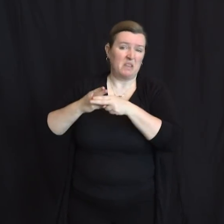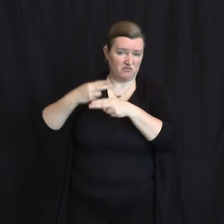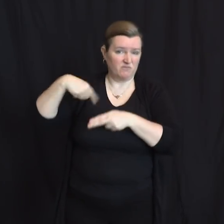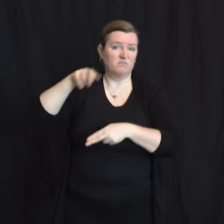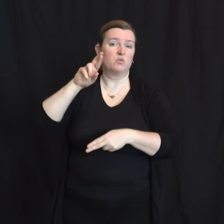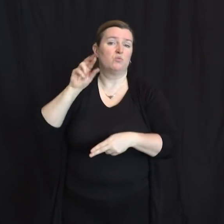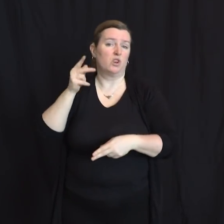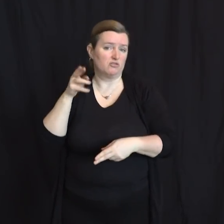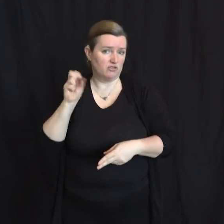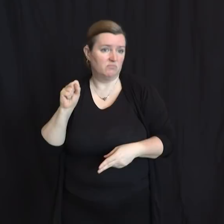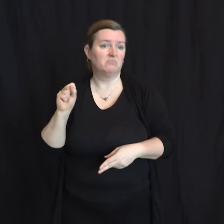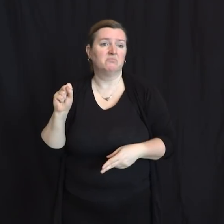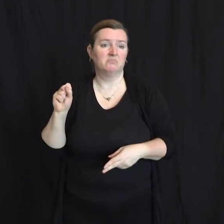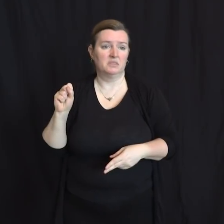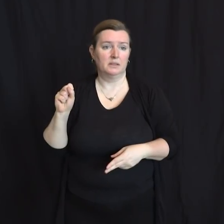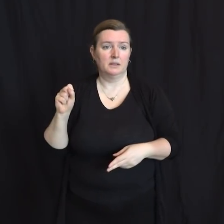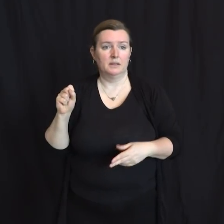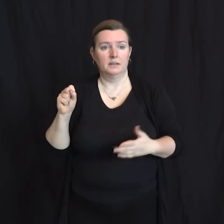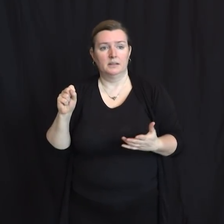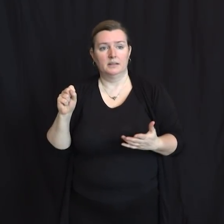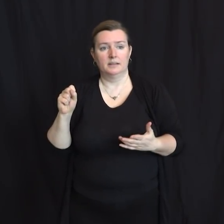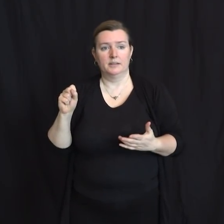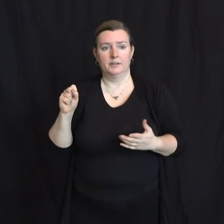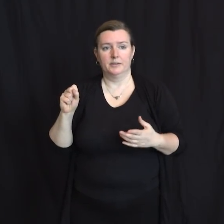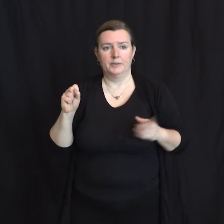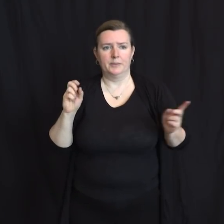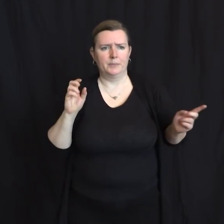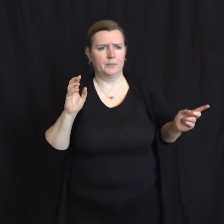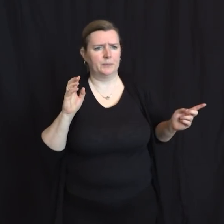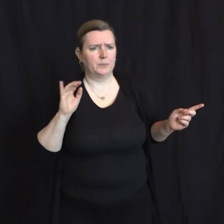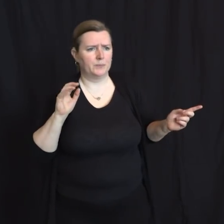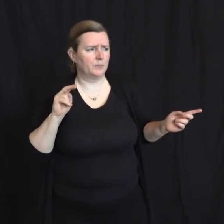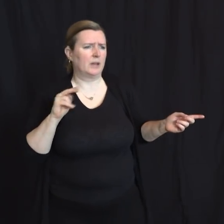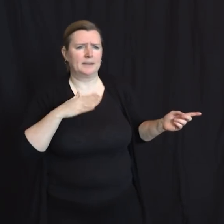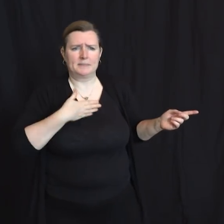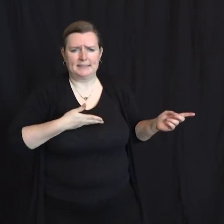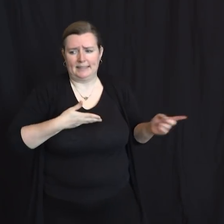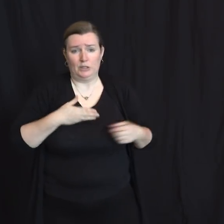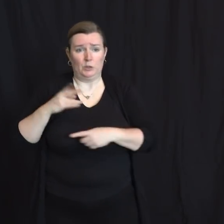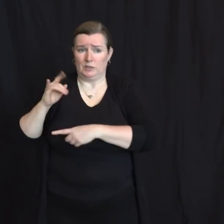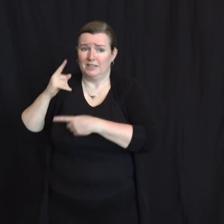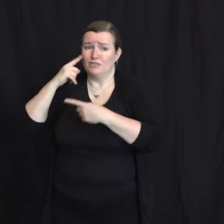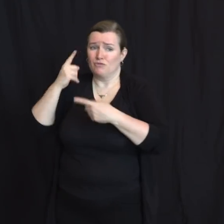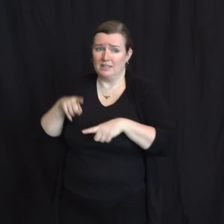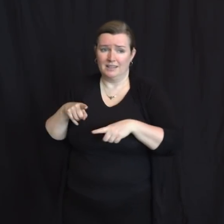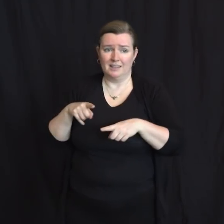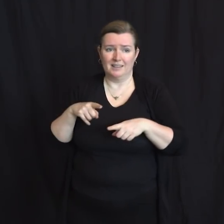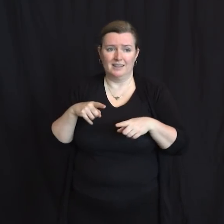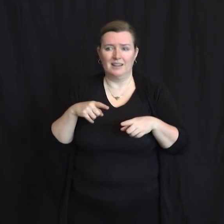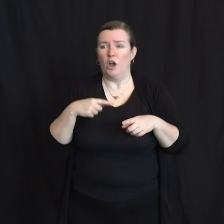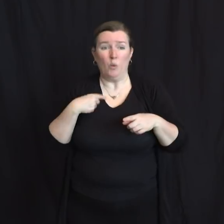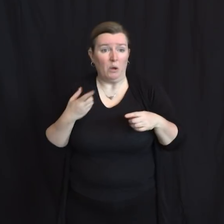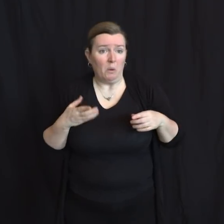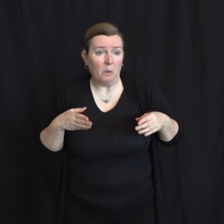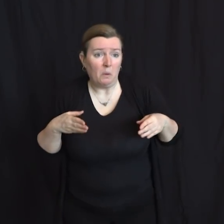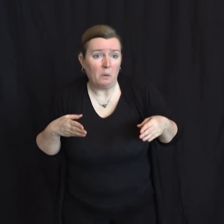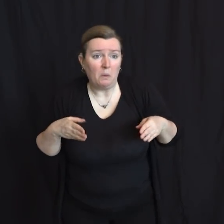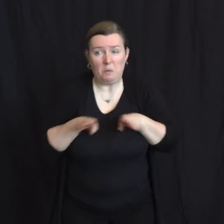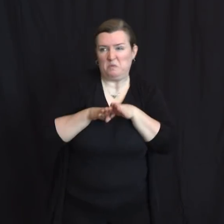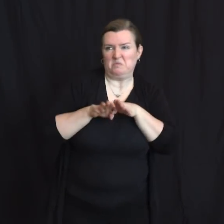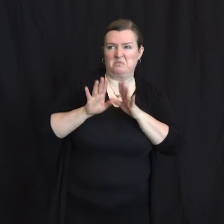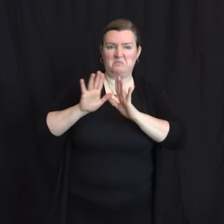and Brian won't be upset if I say this, and I know Judy will agree, we're not shutting down any avenues on testing,